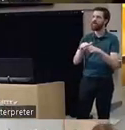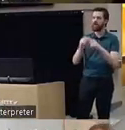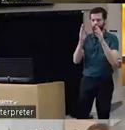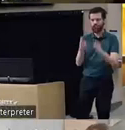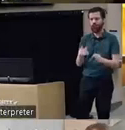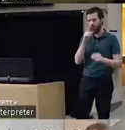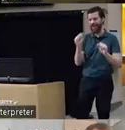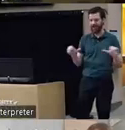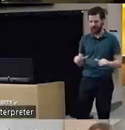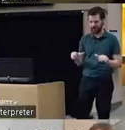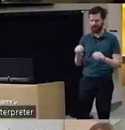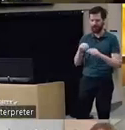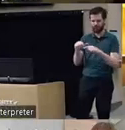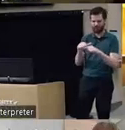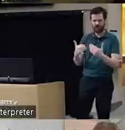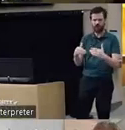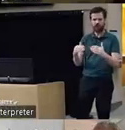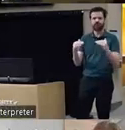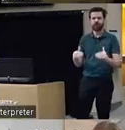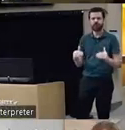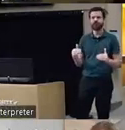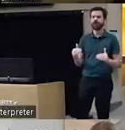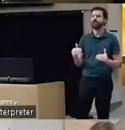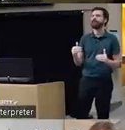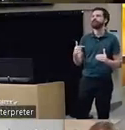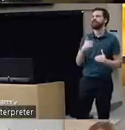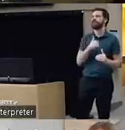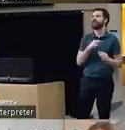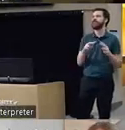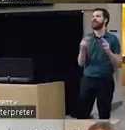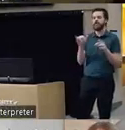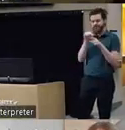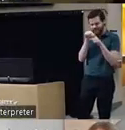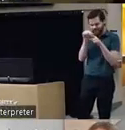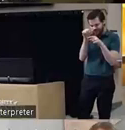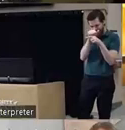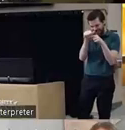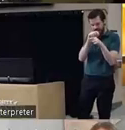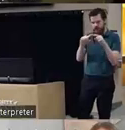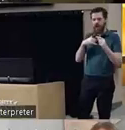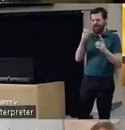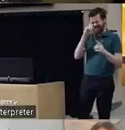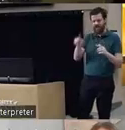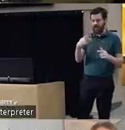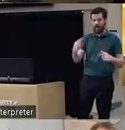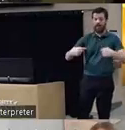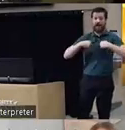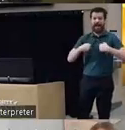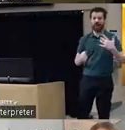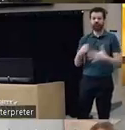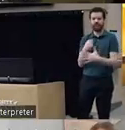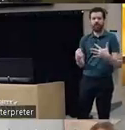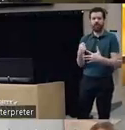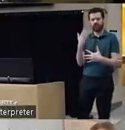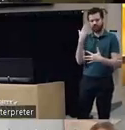have. In the specific thing. And so something that, you know, and I'm in a very like niche practice, but that idea of flipping it on its head where I triage, and because